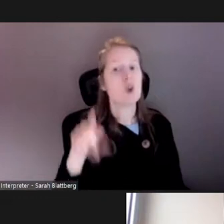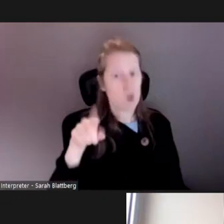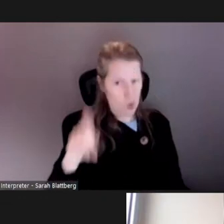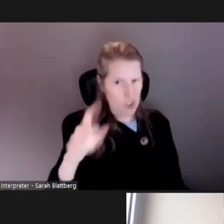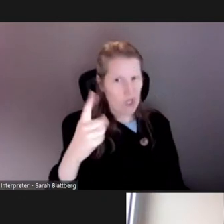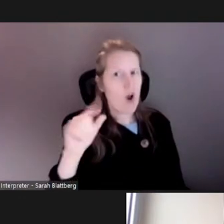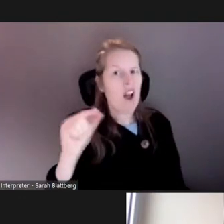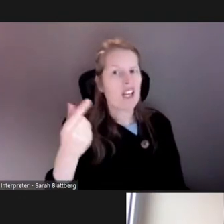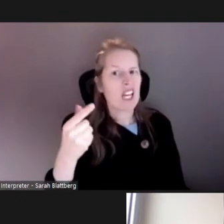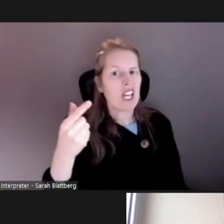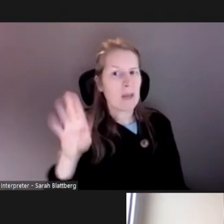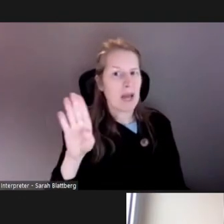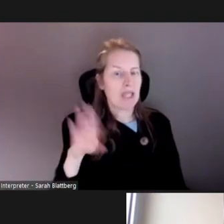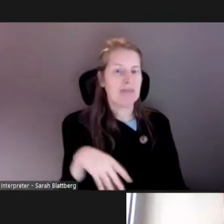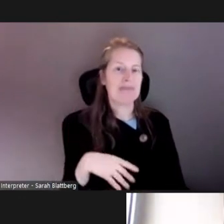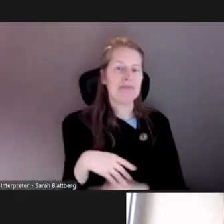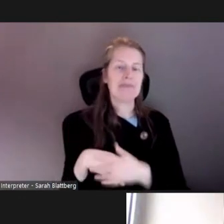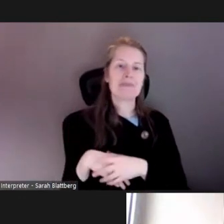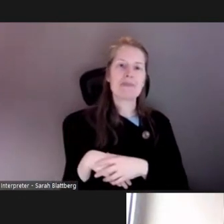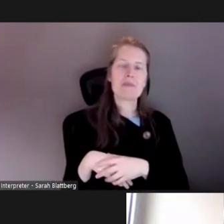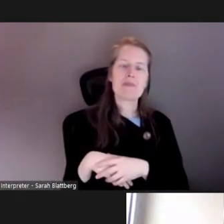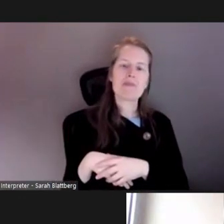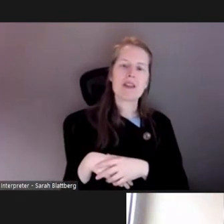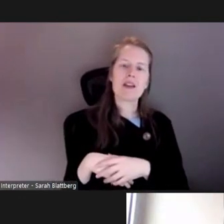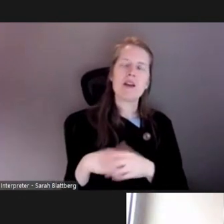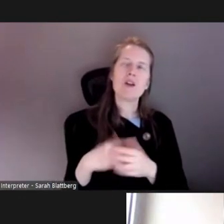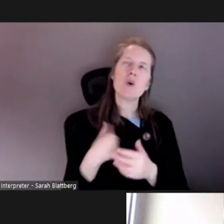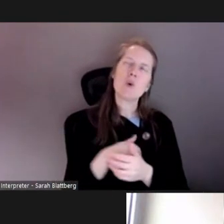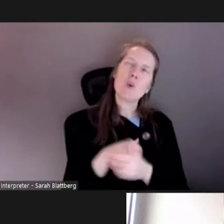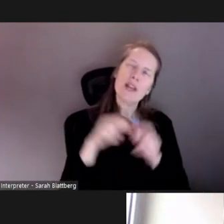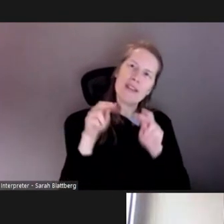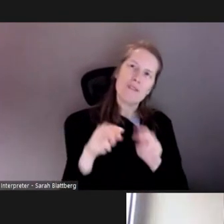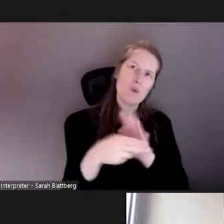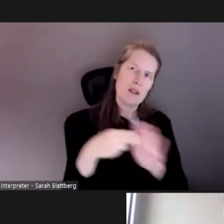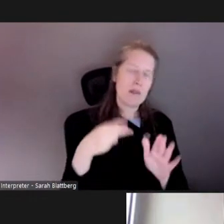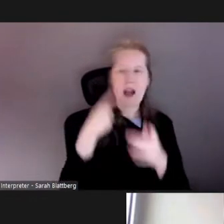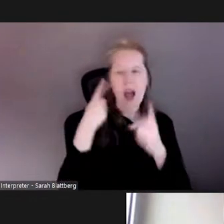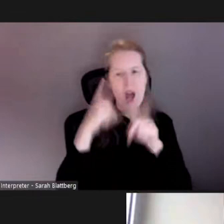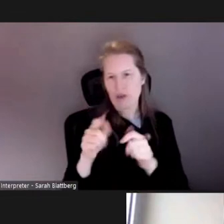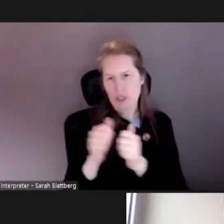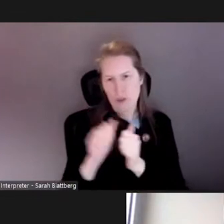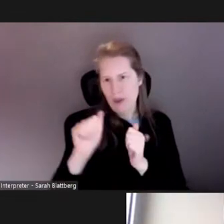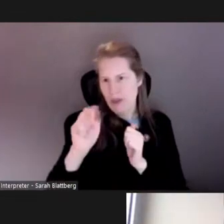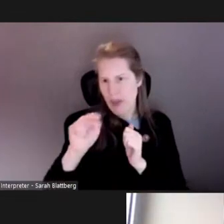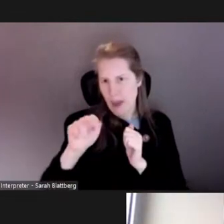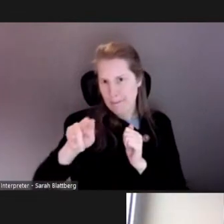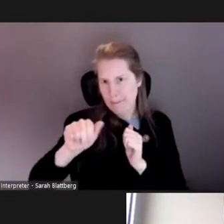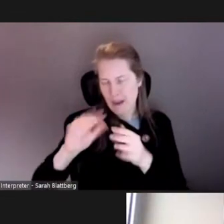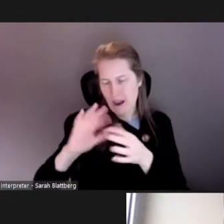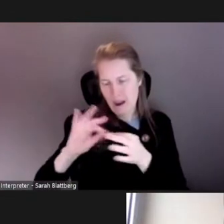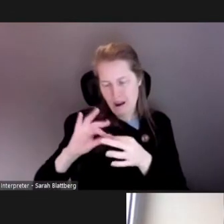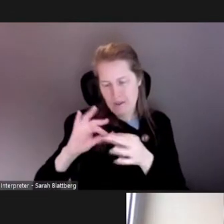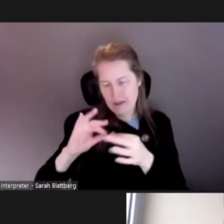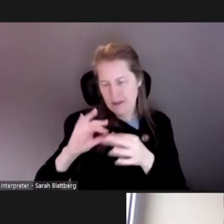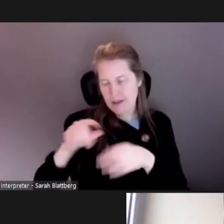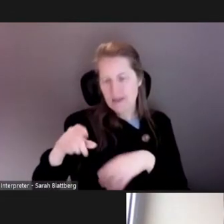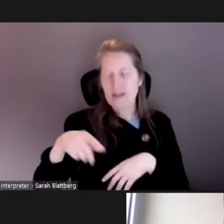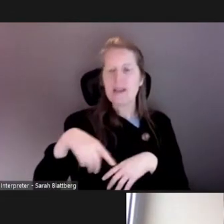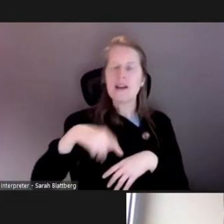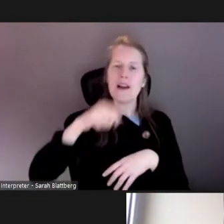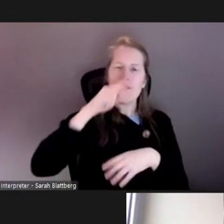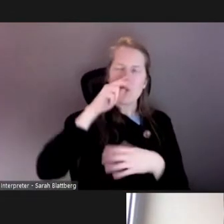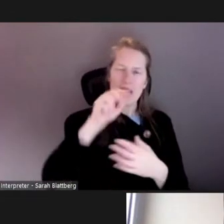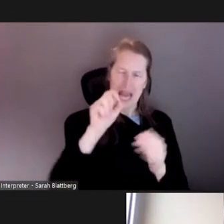That's one way of doing it, because we really view the label, and I agree with everything Amina said, that if we're able to look at all the service